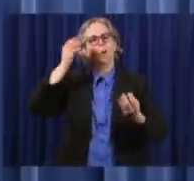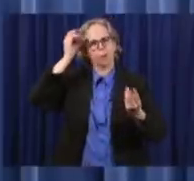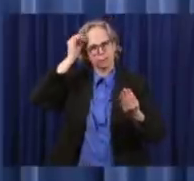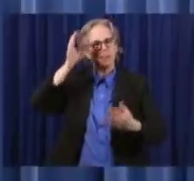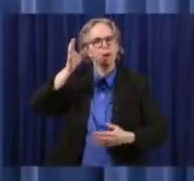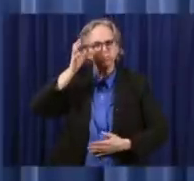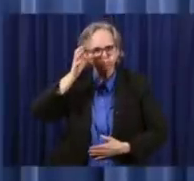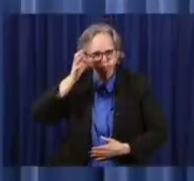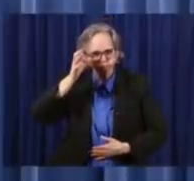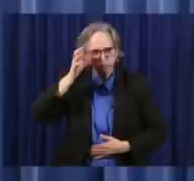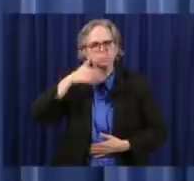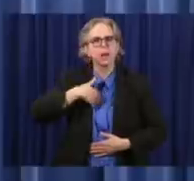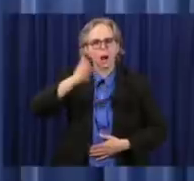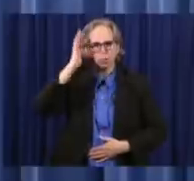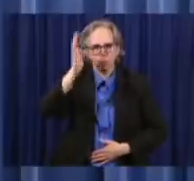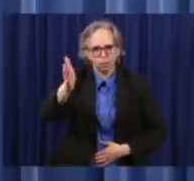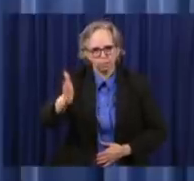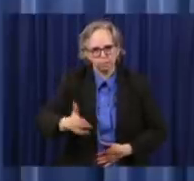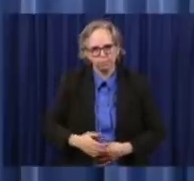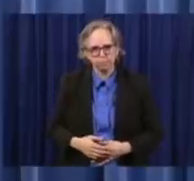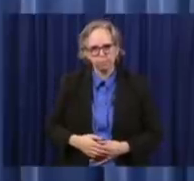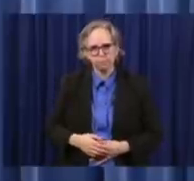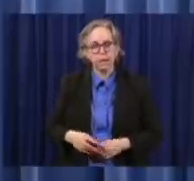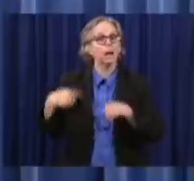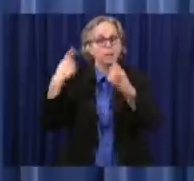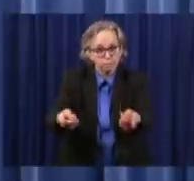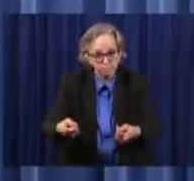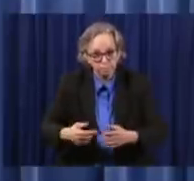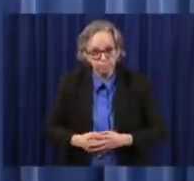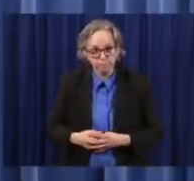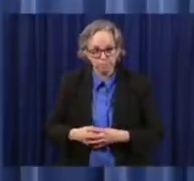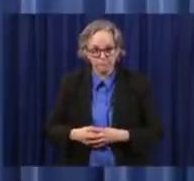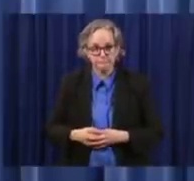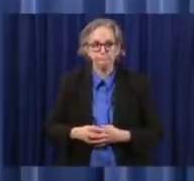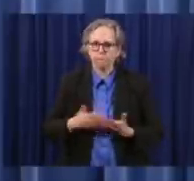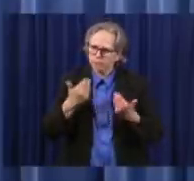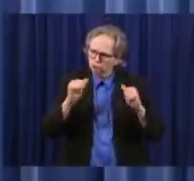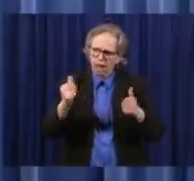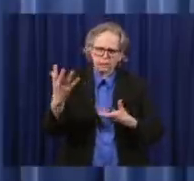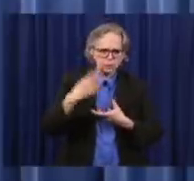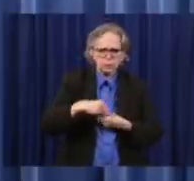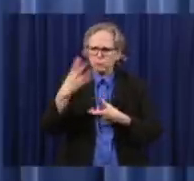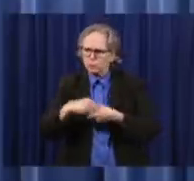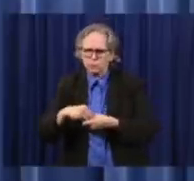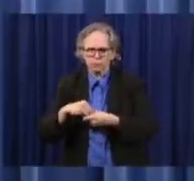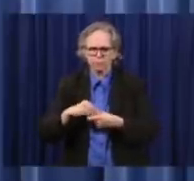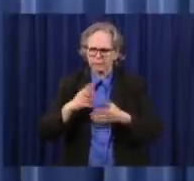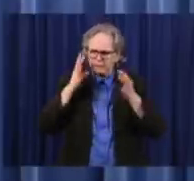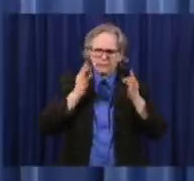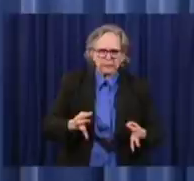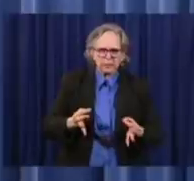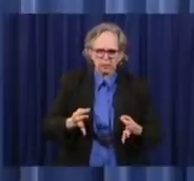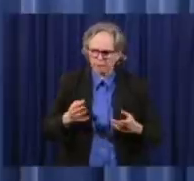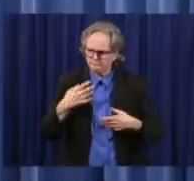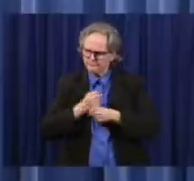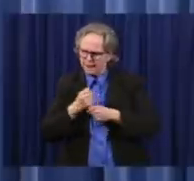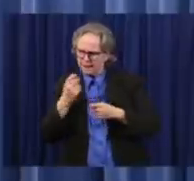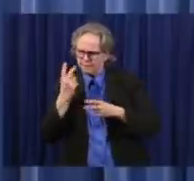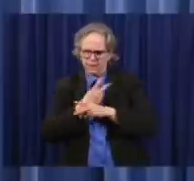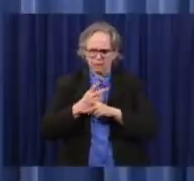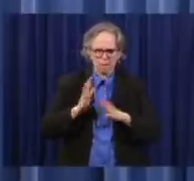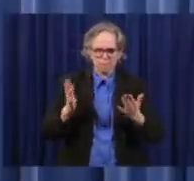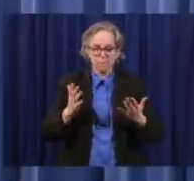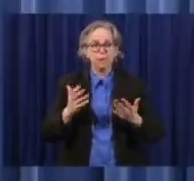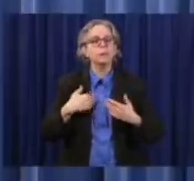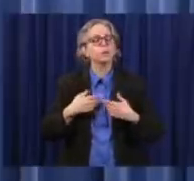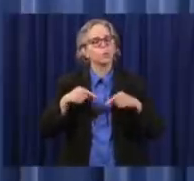to them. I listen to the criticisms, and I try to weigh that. But we got to get through this together. We can. We're